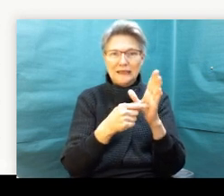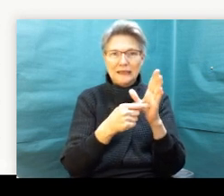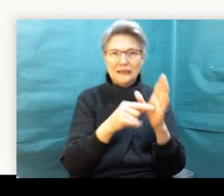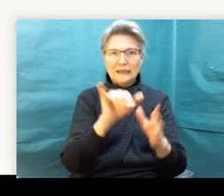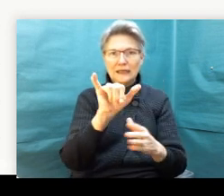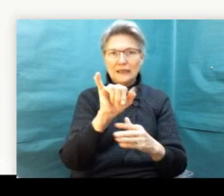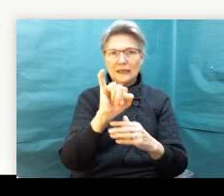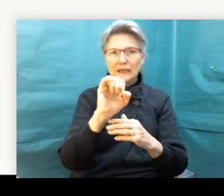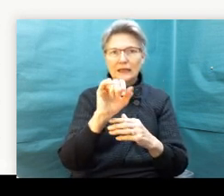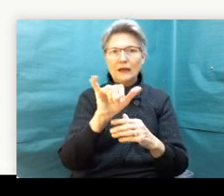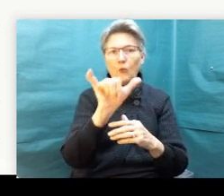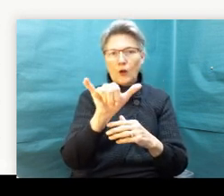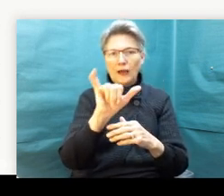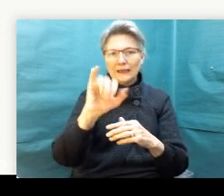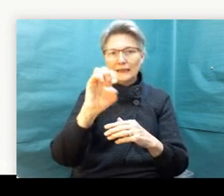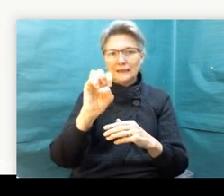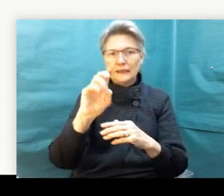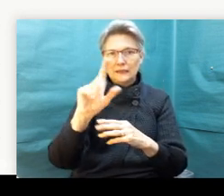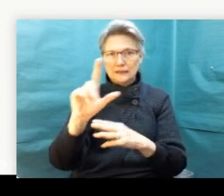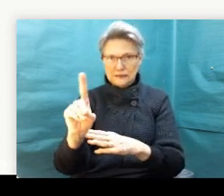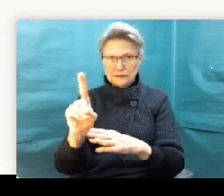3 line segments, the sign.